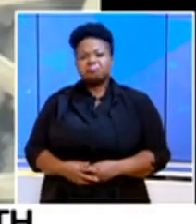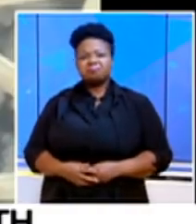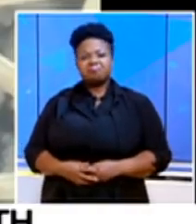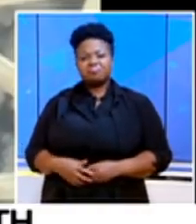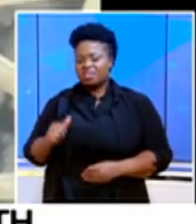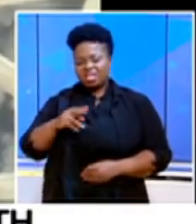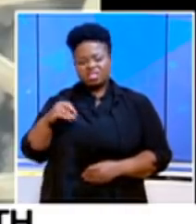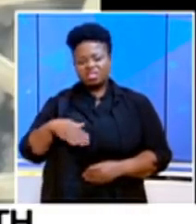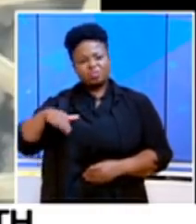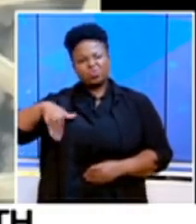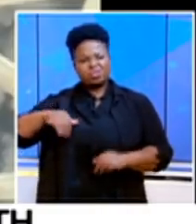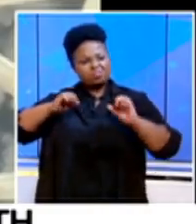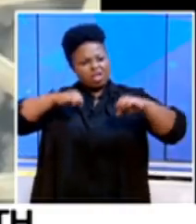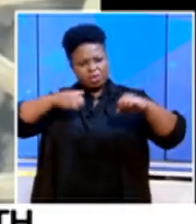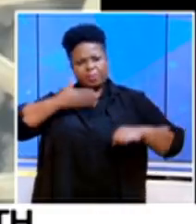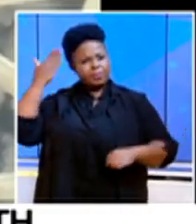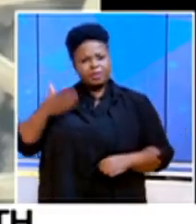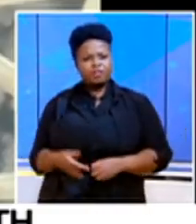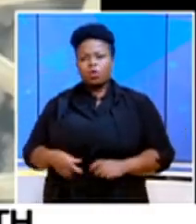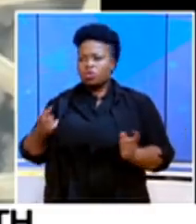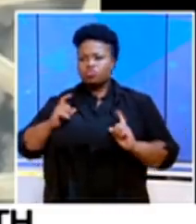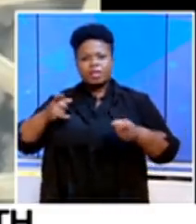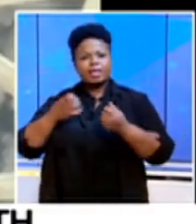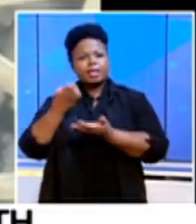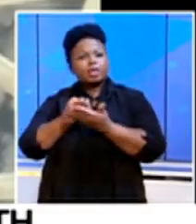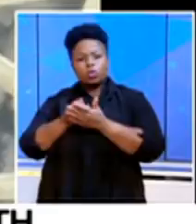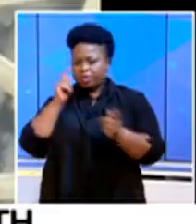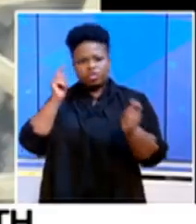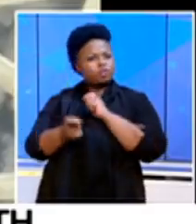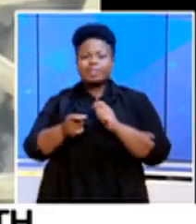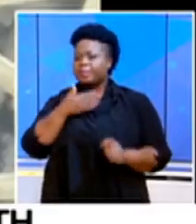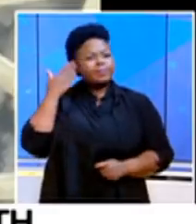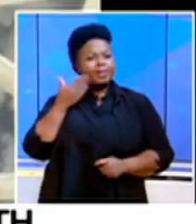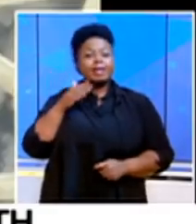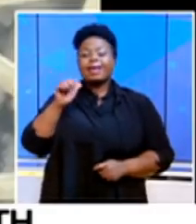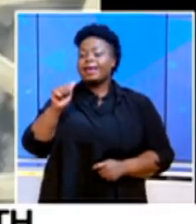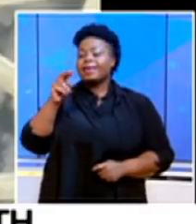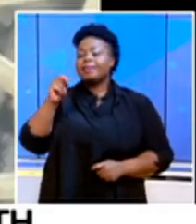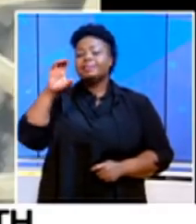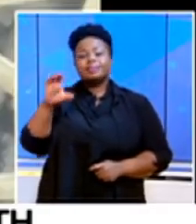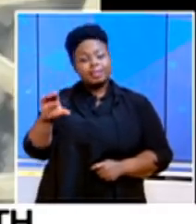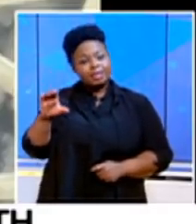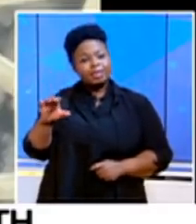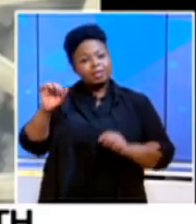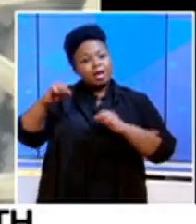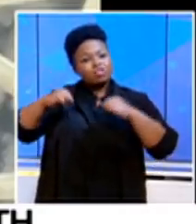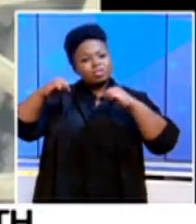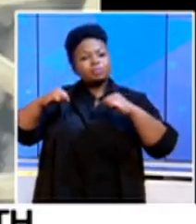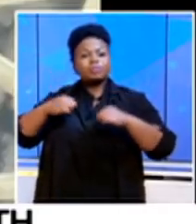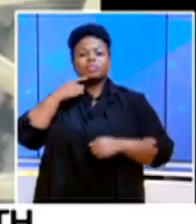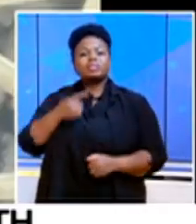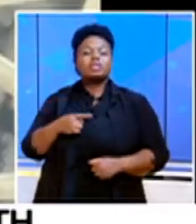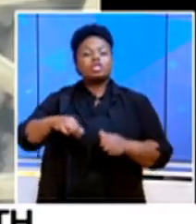of the African National Congress on radical economic transformation. The resolution of the ANC refers to